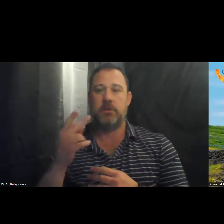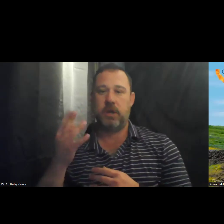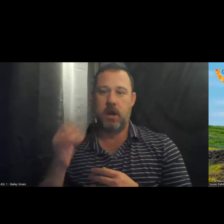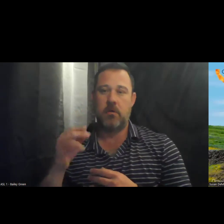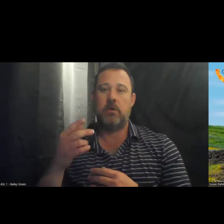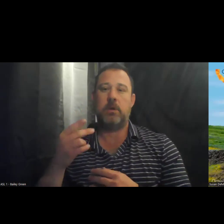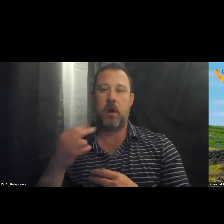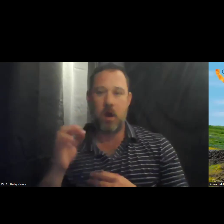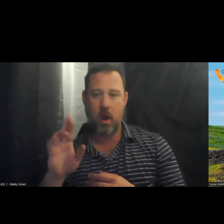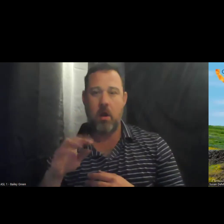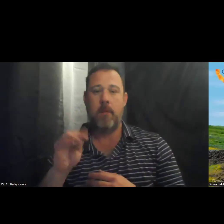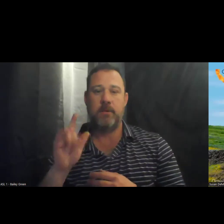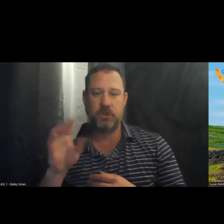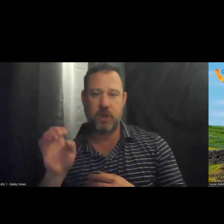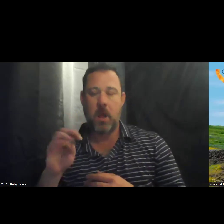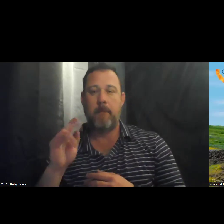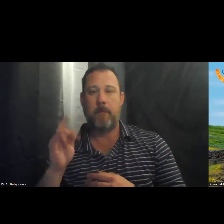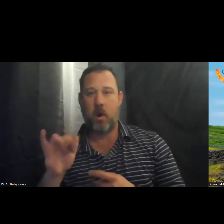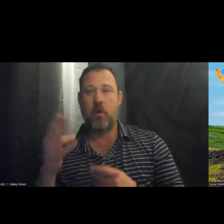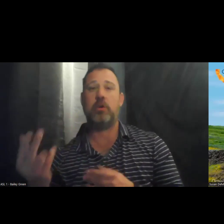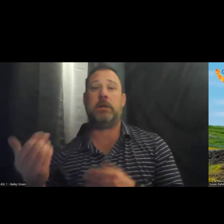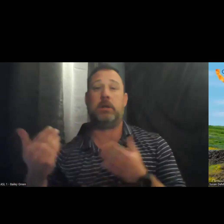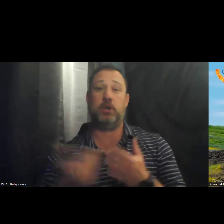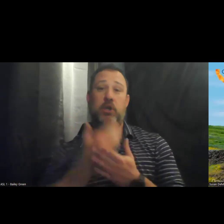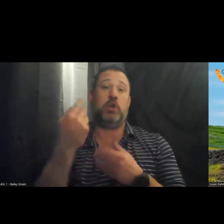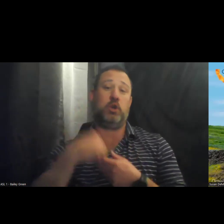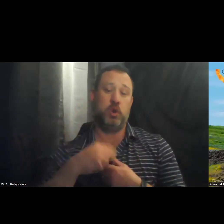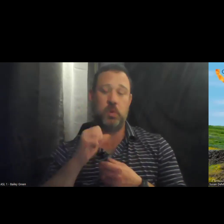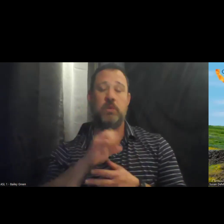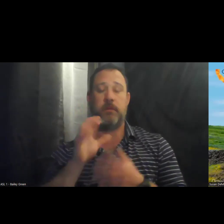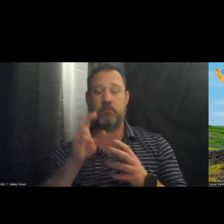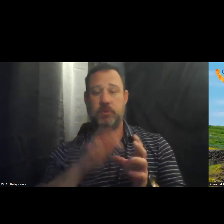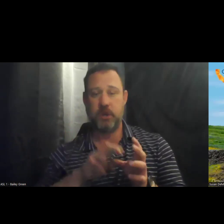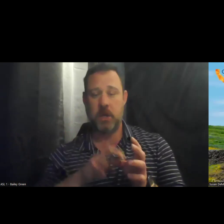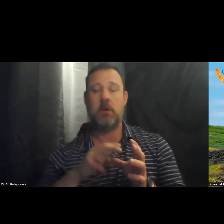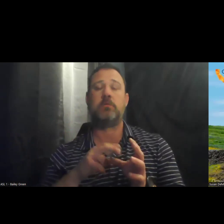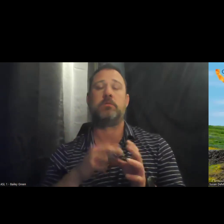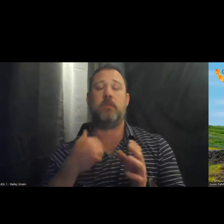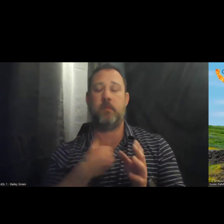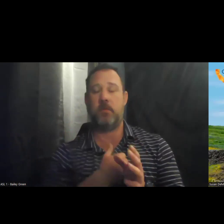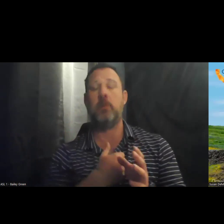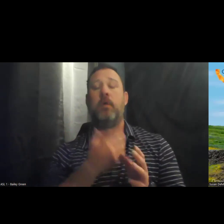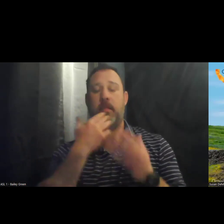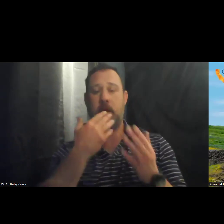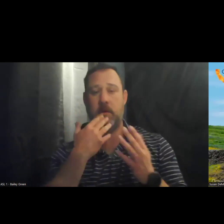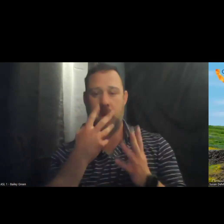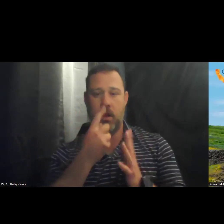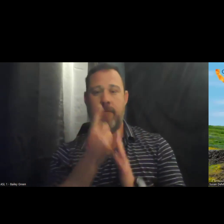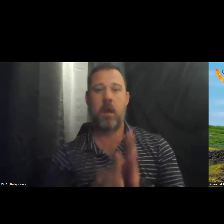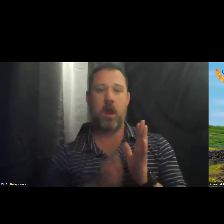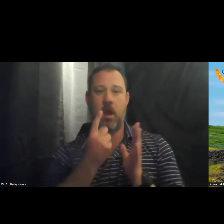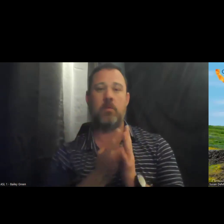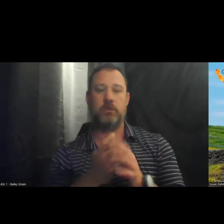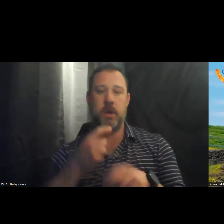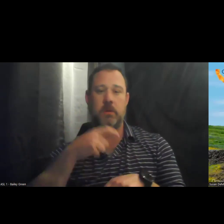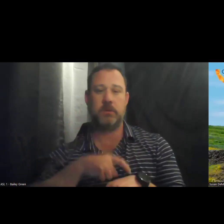Michelle, Marty, incoming chairs, subcommittee chairs. Thank you. You put in a lot of hours, a lot of